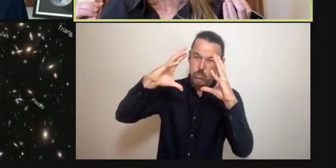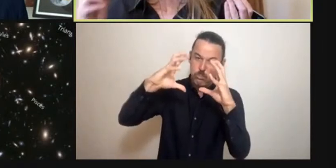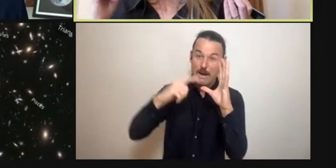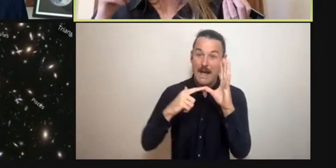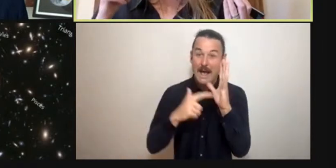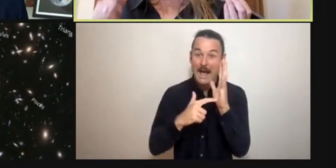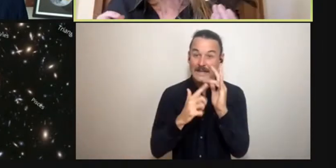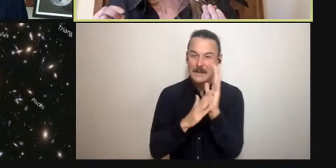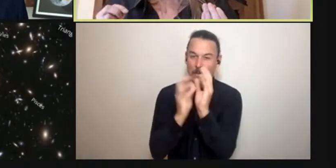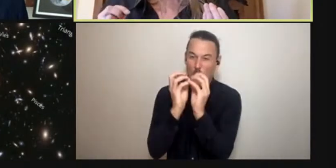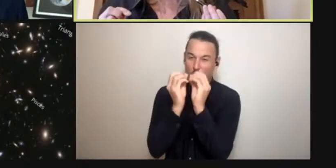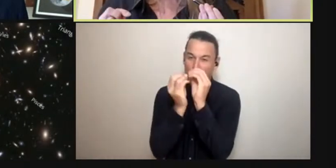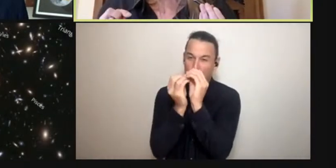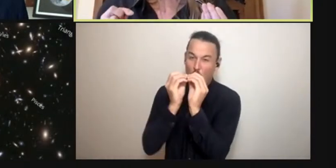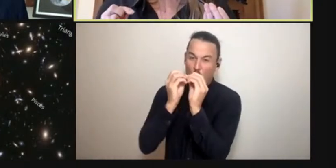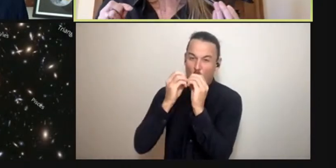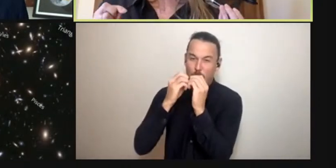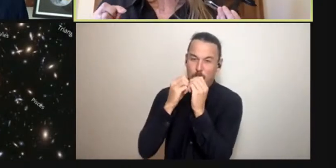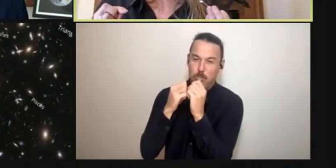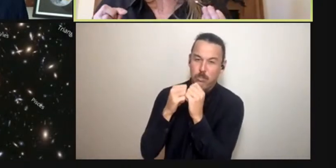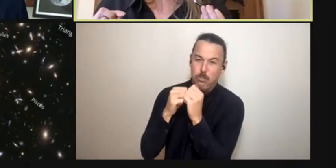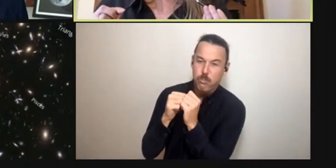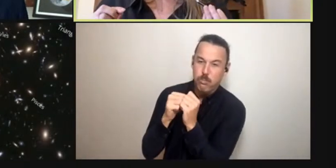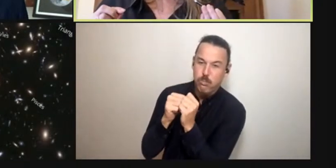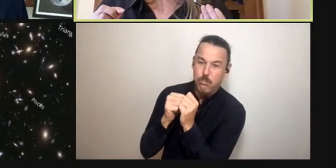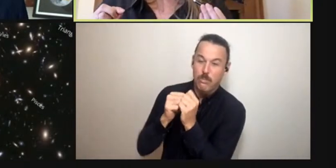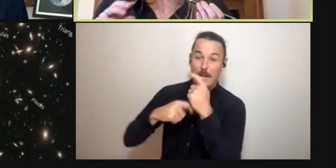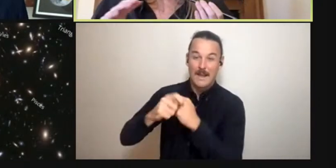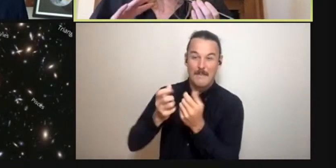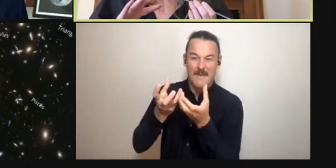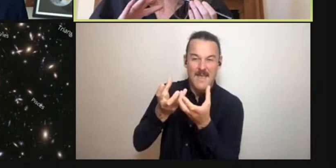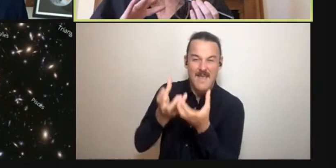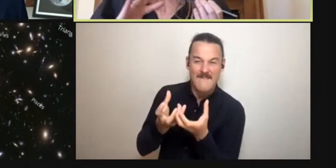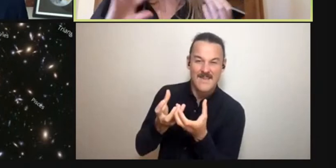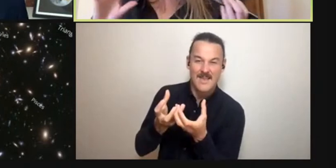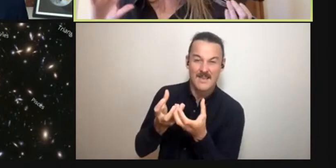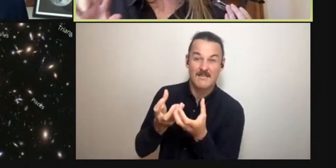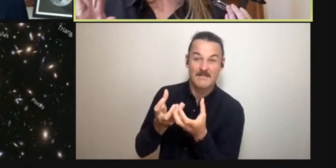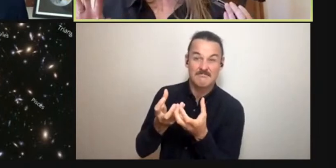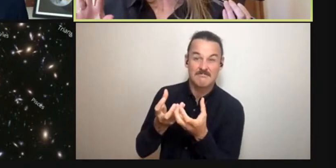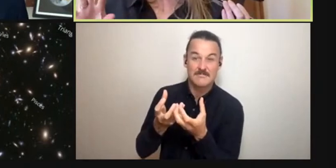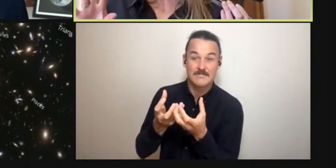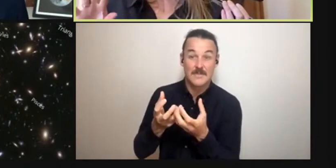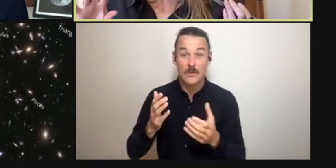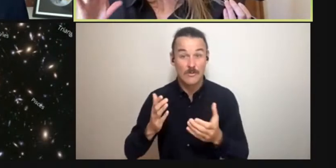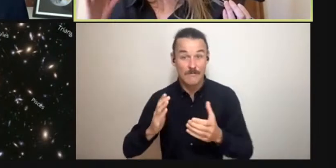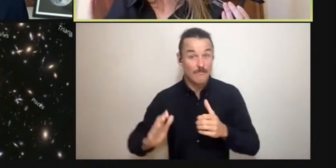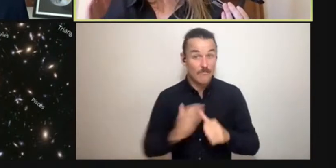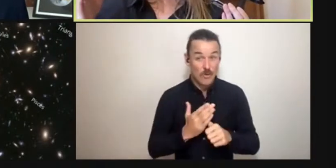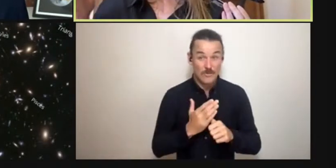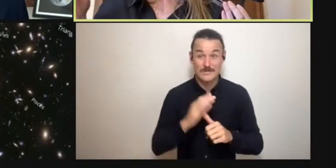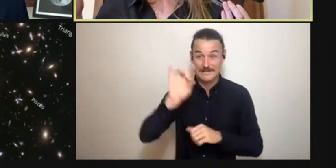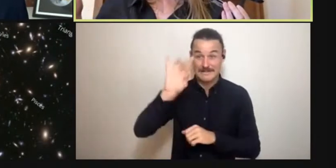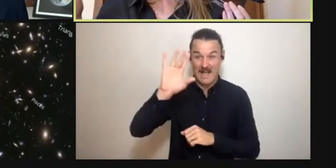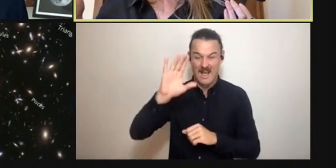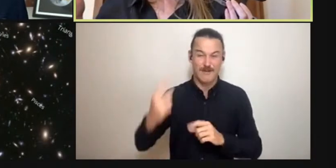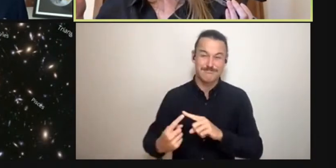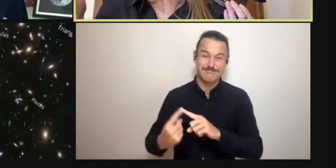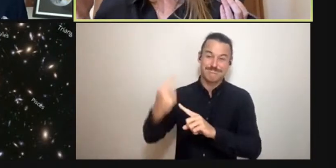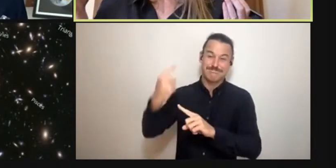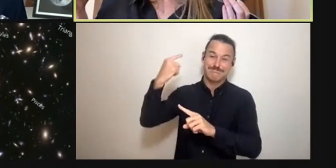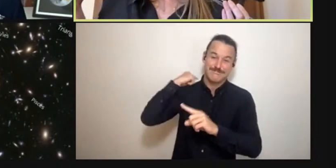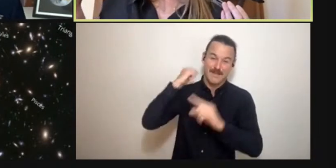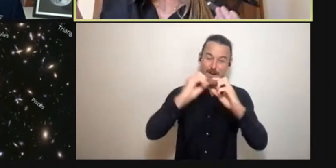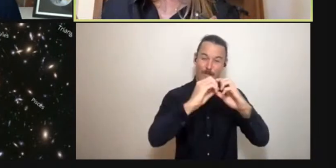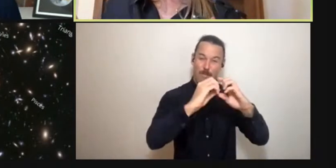elements. So fantastic question. So the very first stars were basically mostly hydrogen. And then from then on,